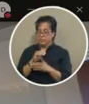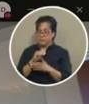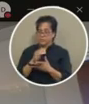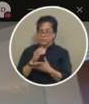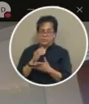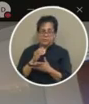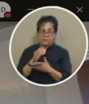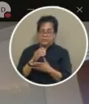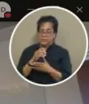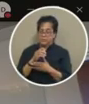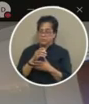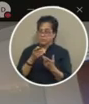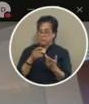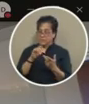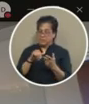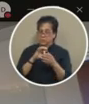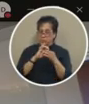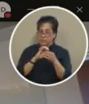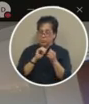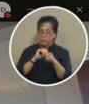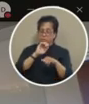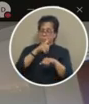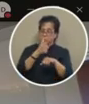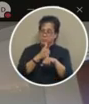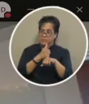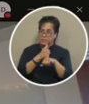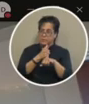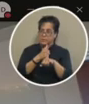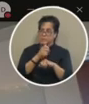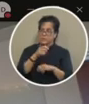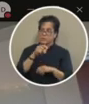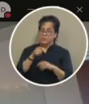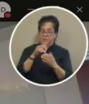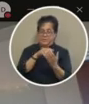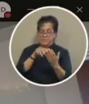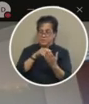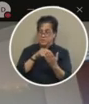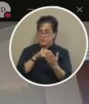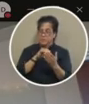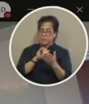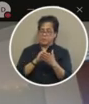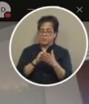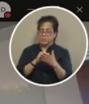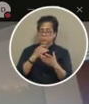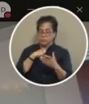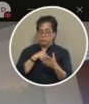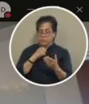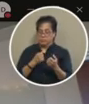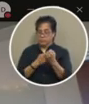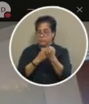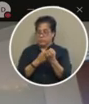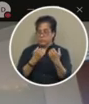plans. And this is related to the implementation of the compensation study, which we're recommending to suspend at this time.